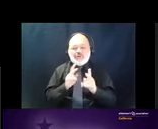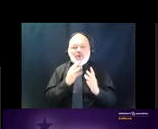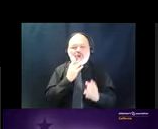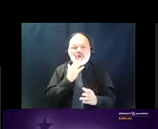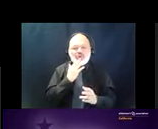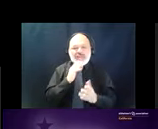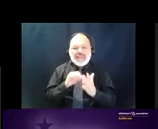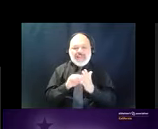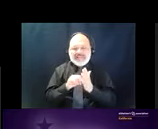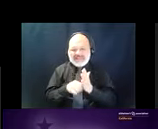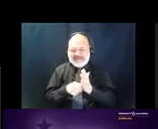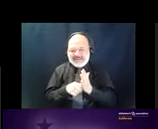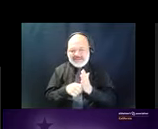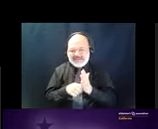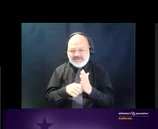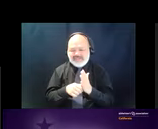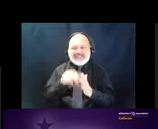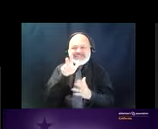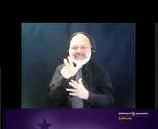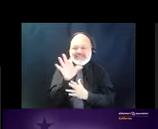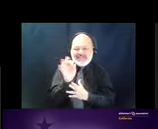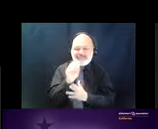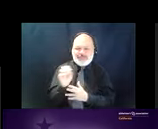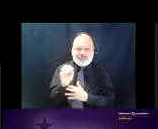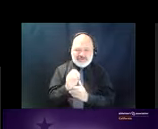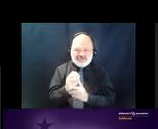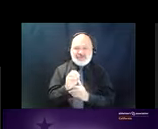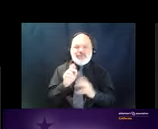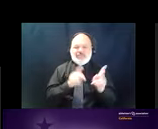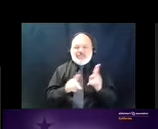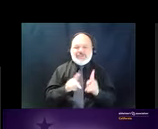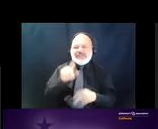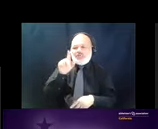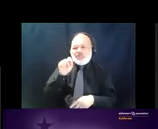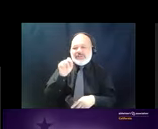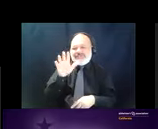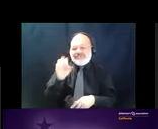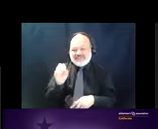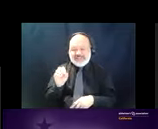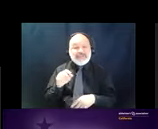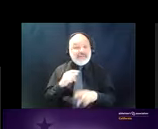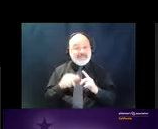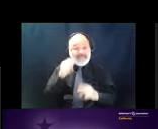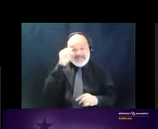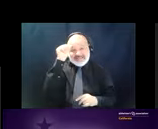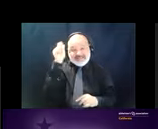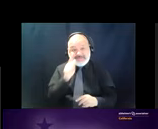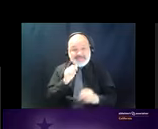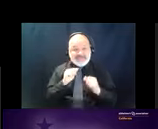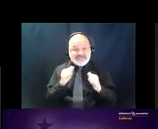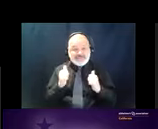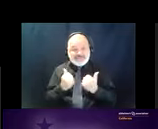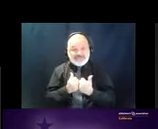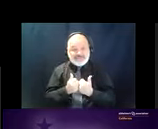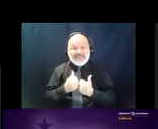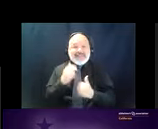account for over 39% of the population in the year 2050. According to the Alzheimer's Association special report,